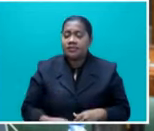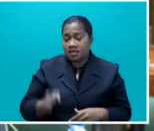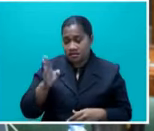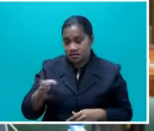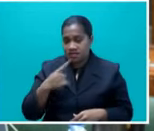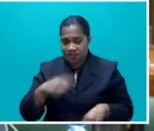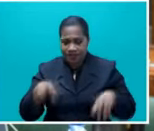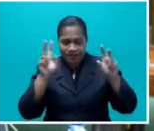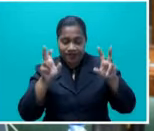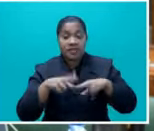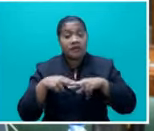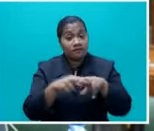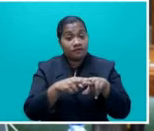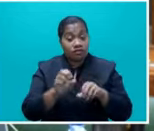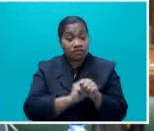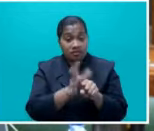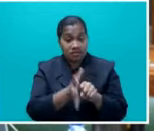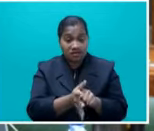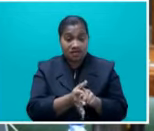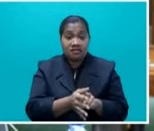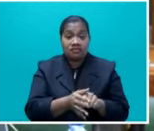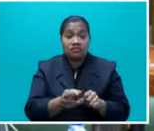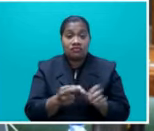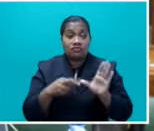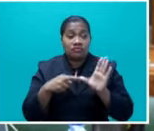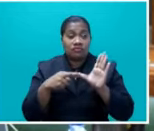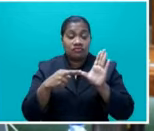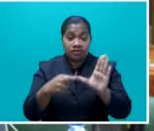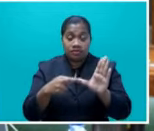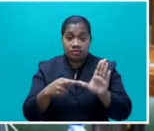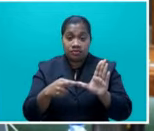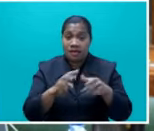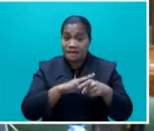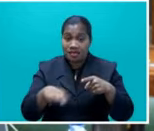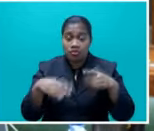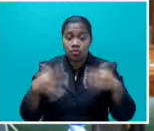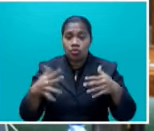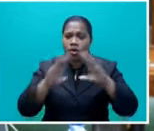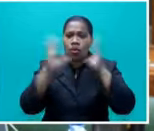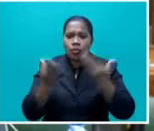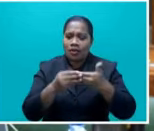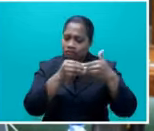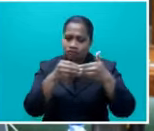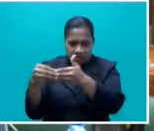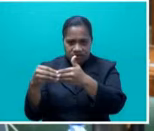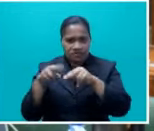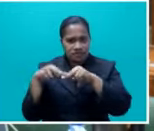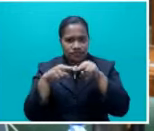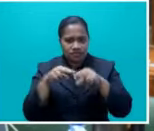that Fiji's COVID-19 response measures was world-leading. Mr. Speaker, sir, that